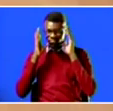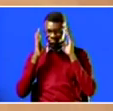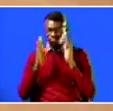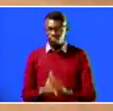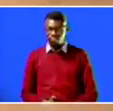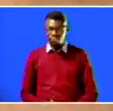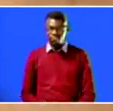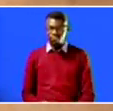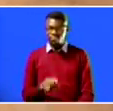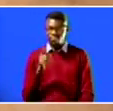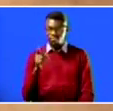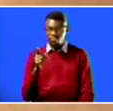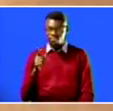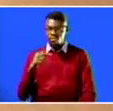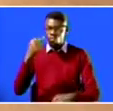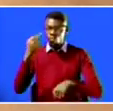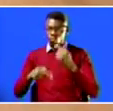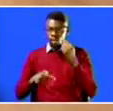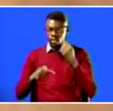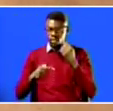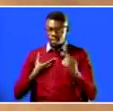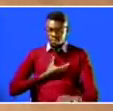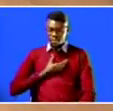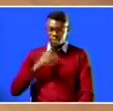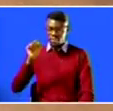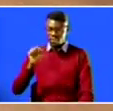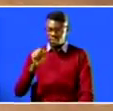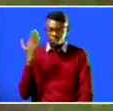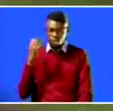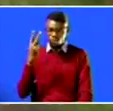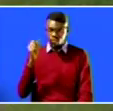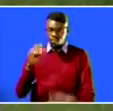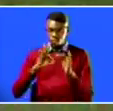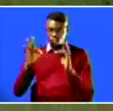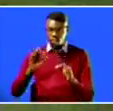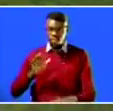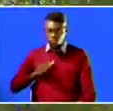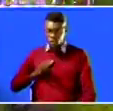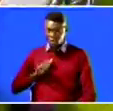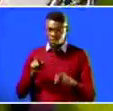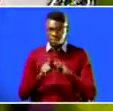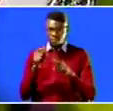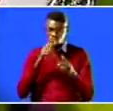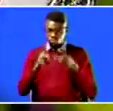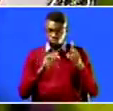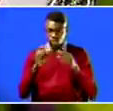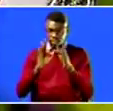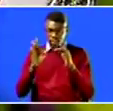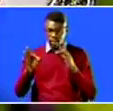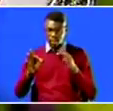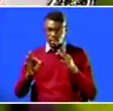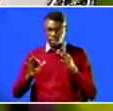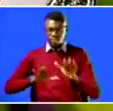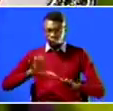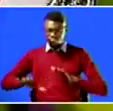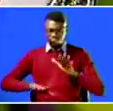She has earned two silver medals recently, one from the 25 kilometers ladies race, another from the 22 kilometers pedal